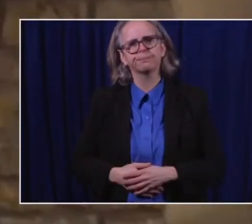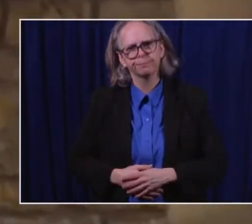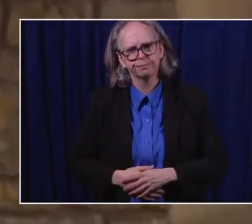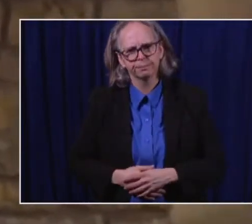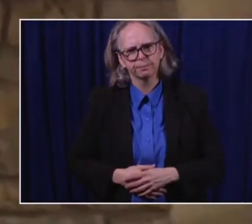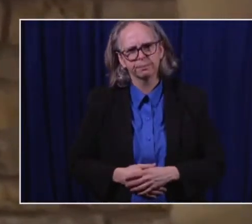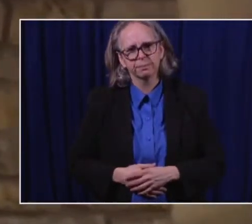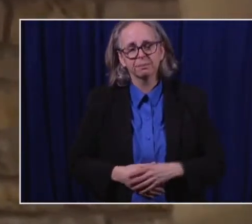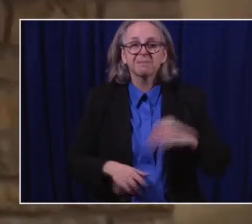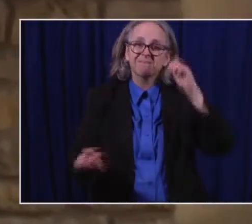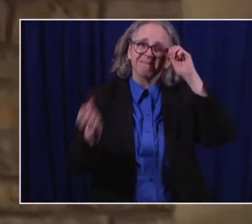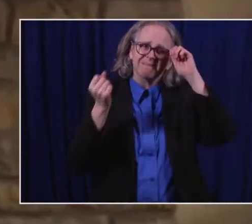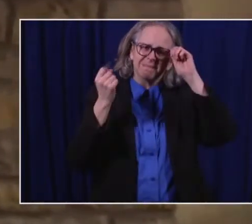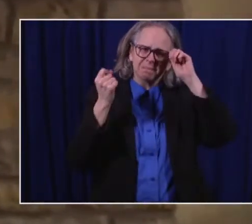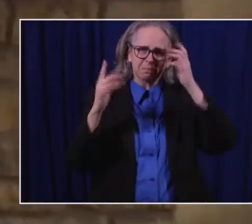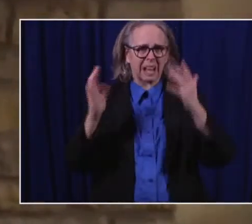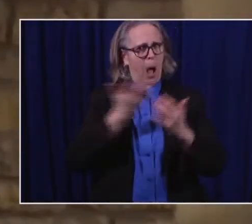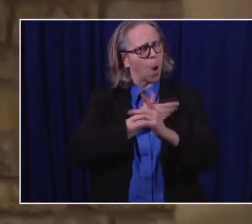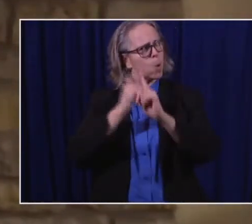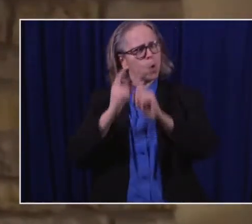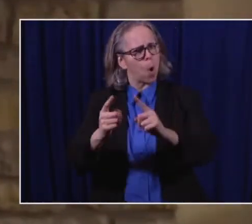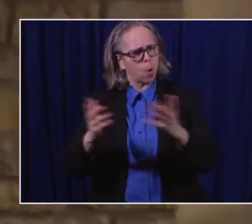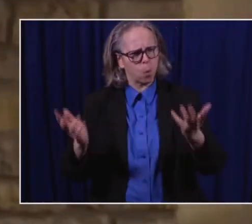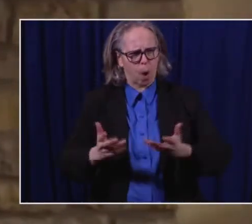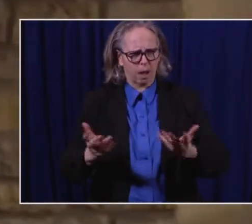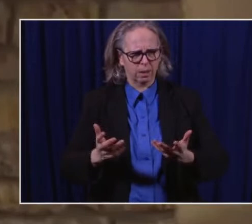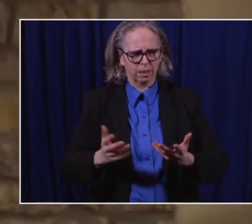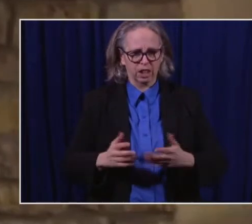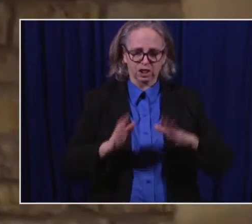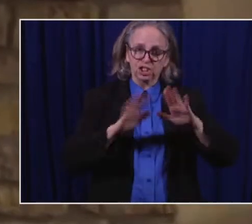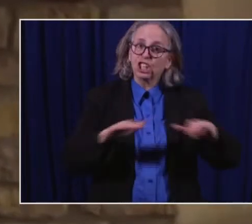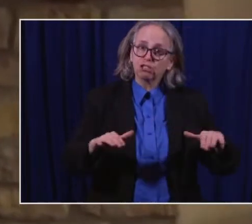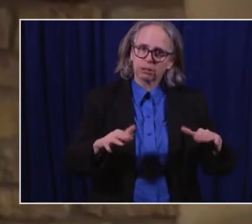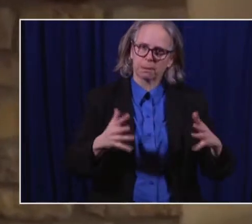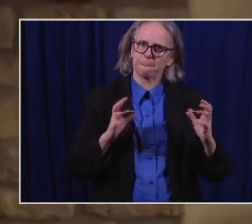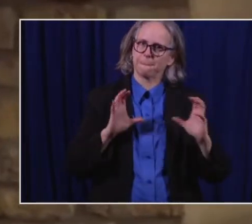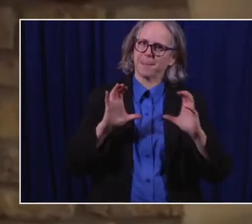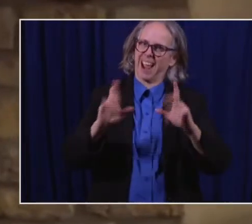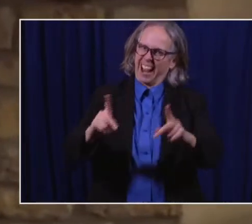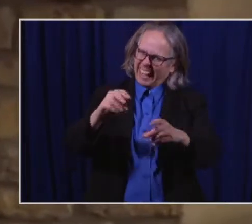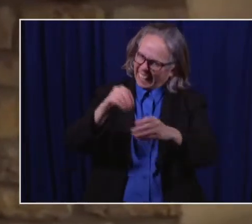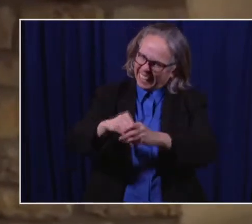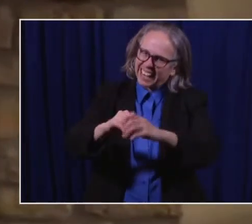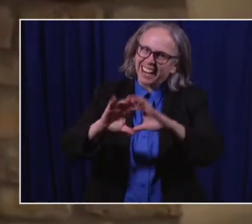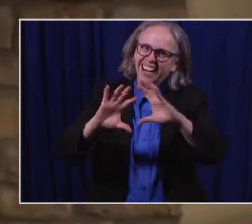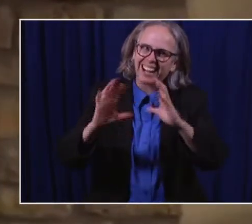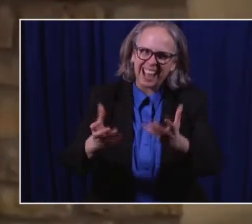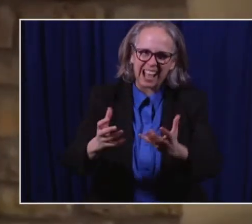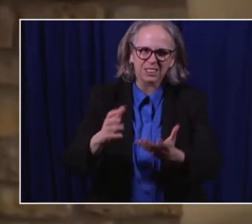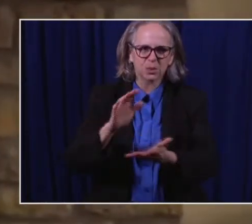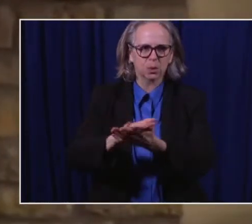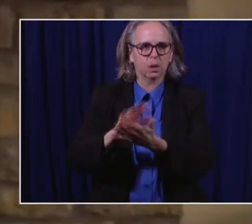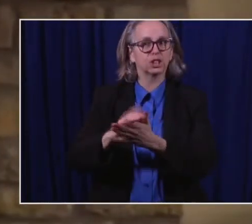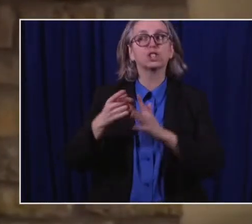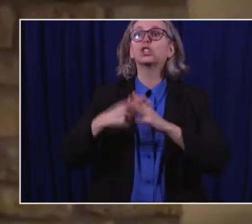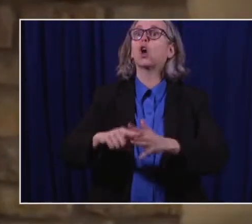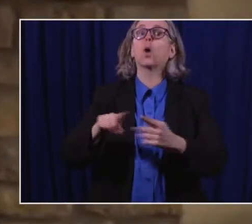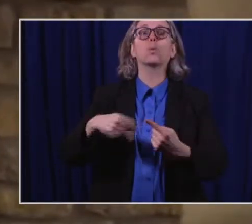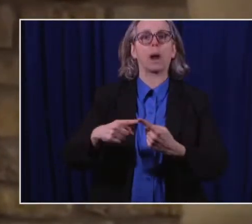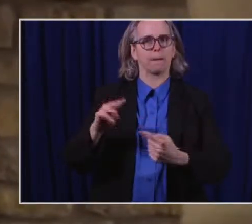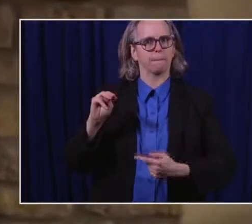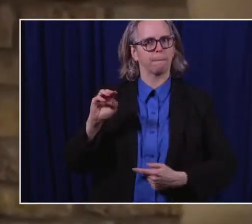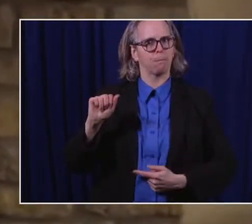March 1. And if you look at our public schools, every public school is